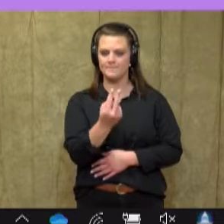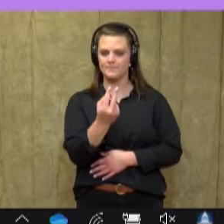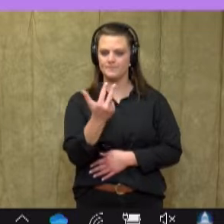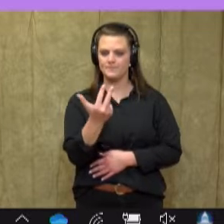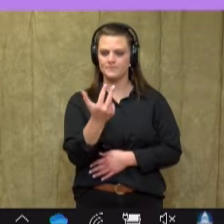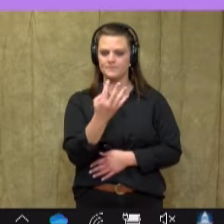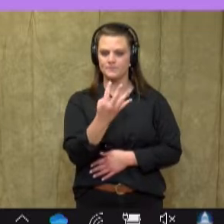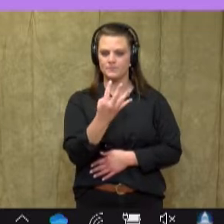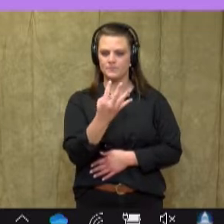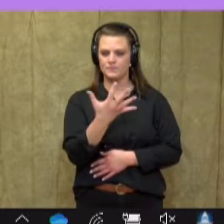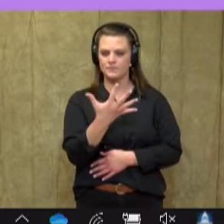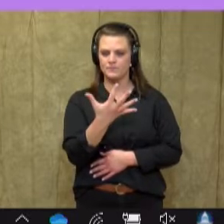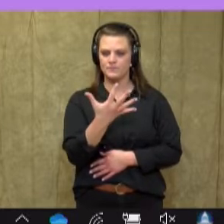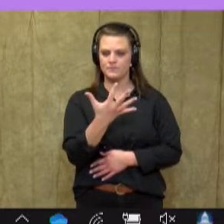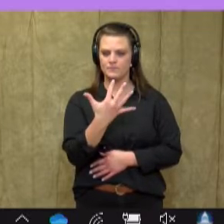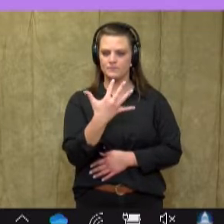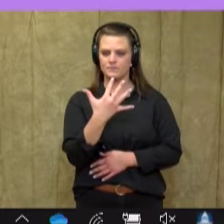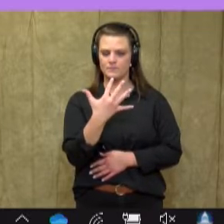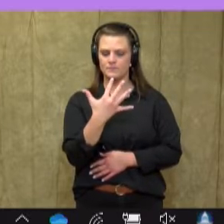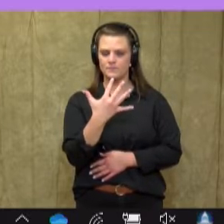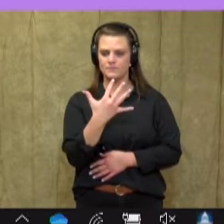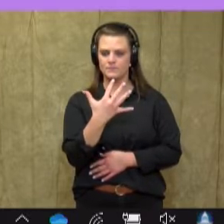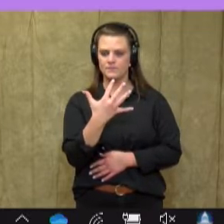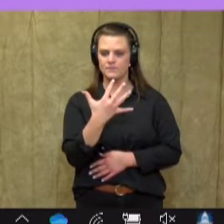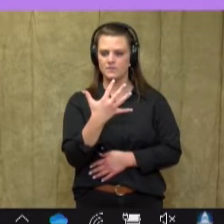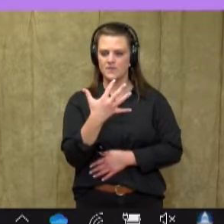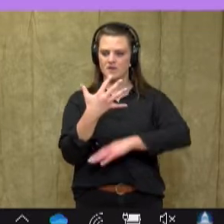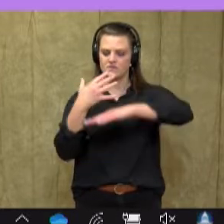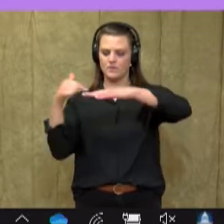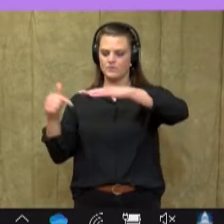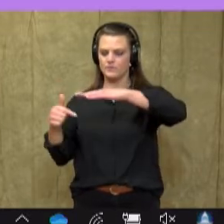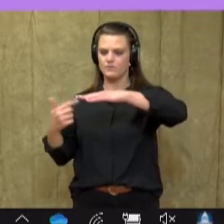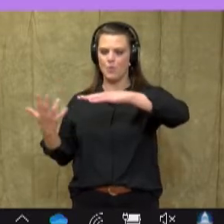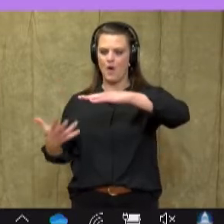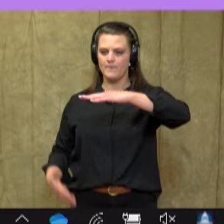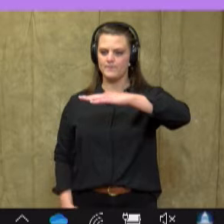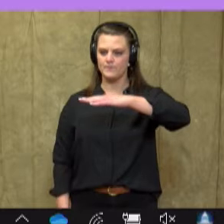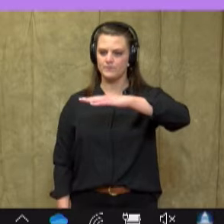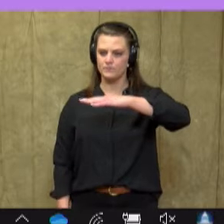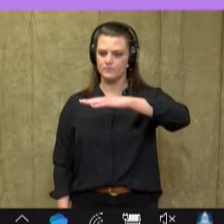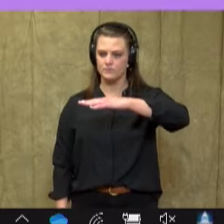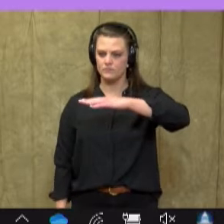3, 4, 5. What would our denominator be?